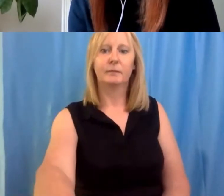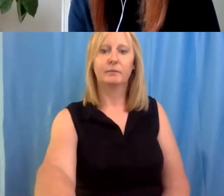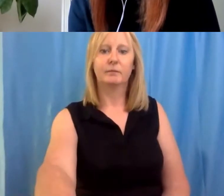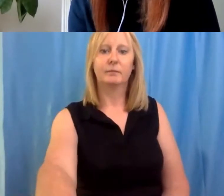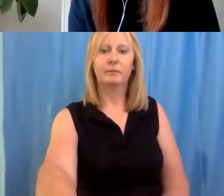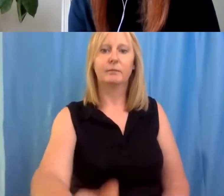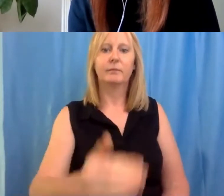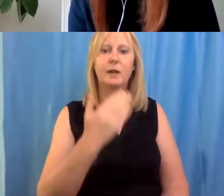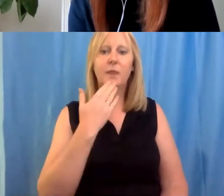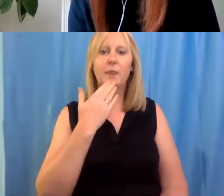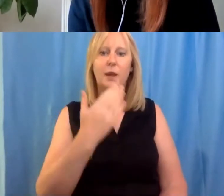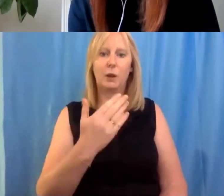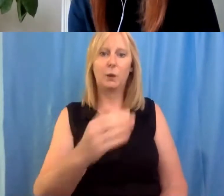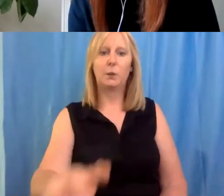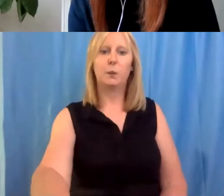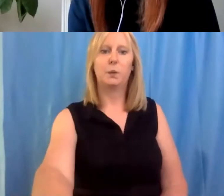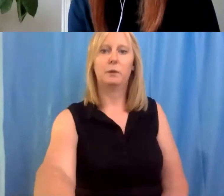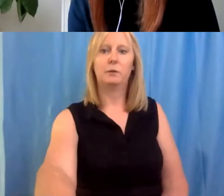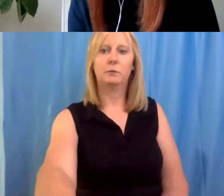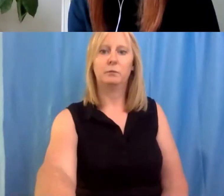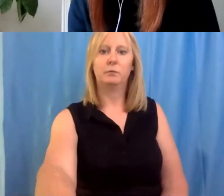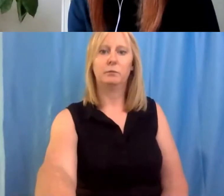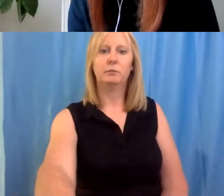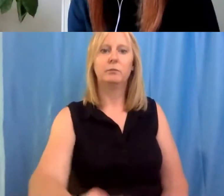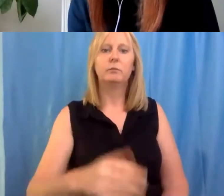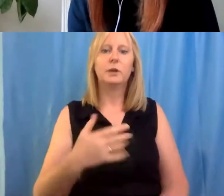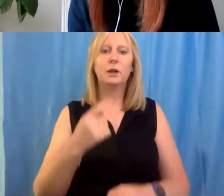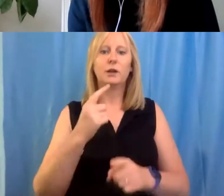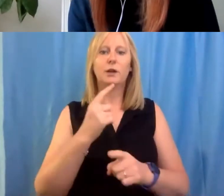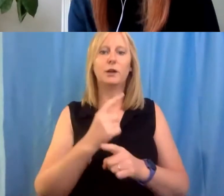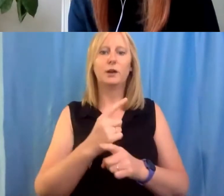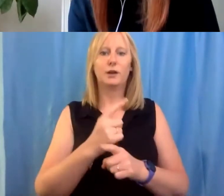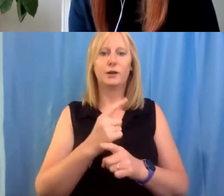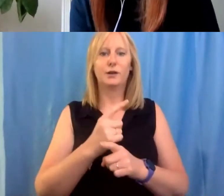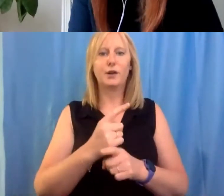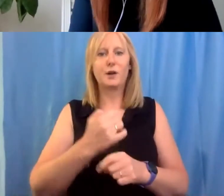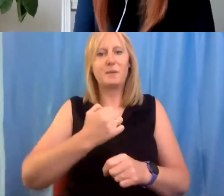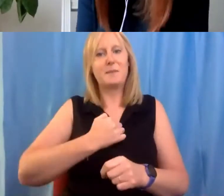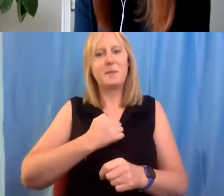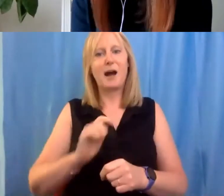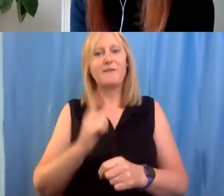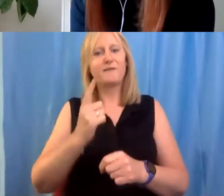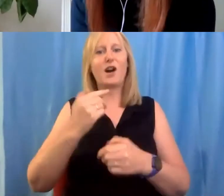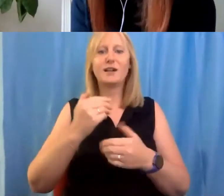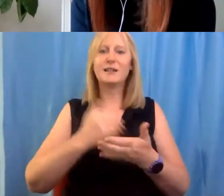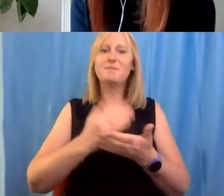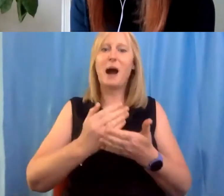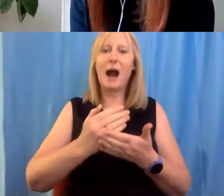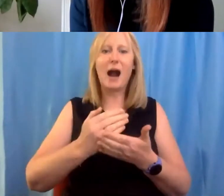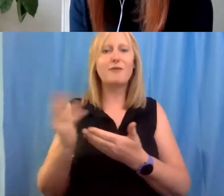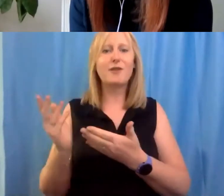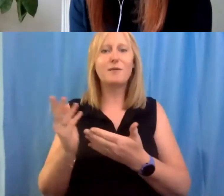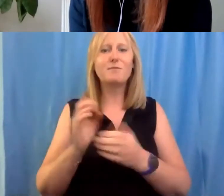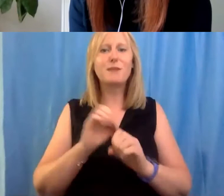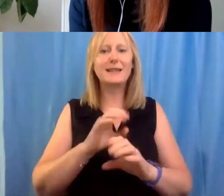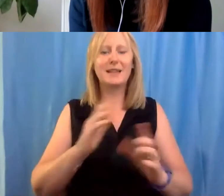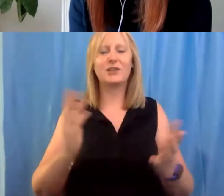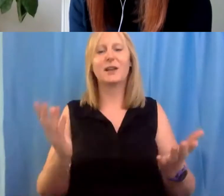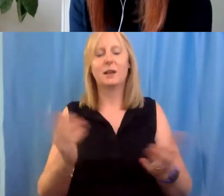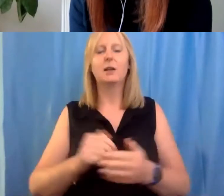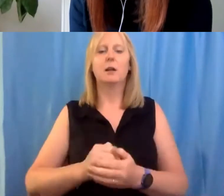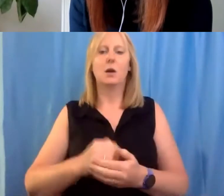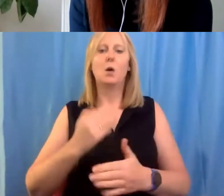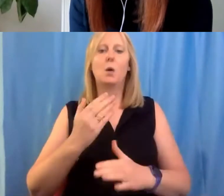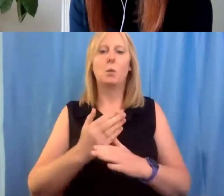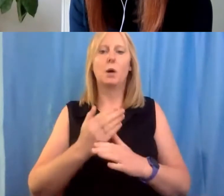Thank you for that. You talked about my first part of my presentation. So I say I work in the public appointments team